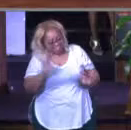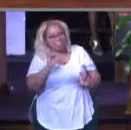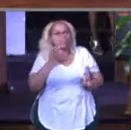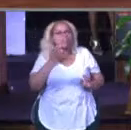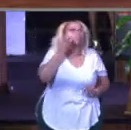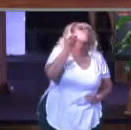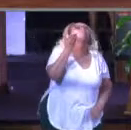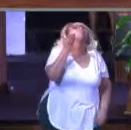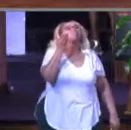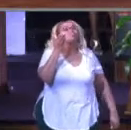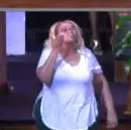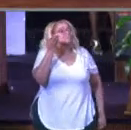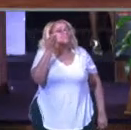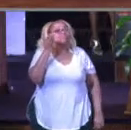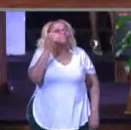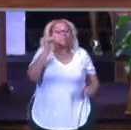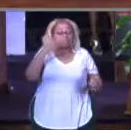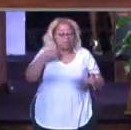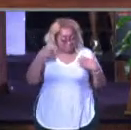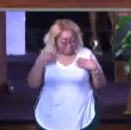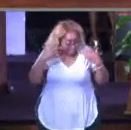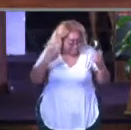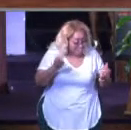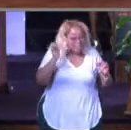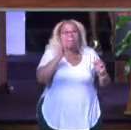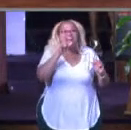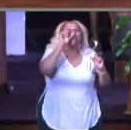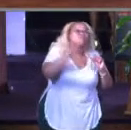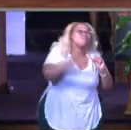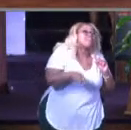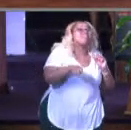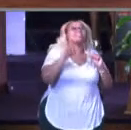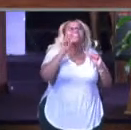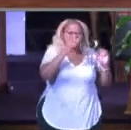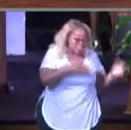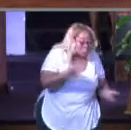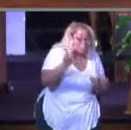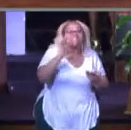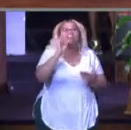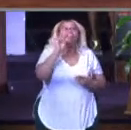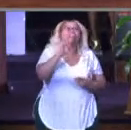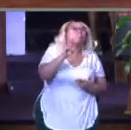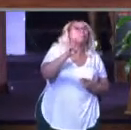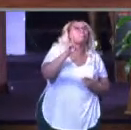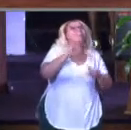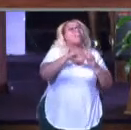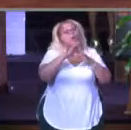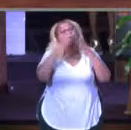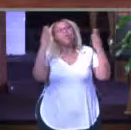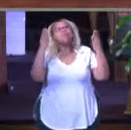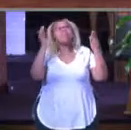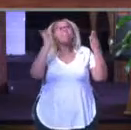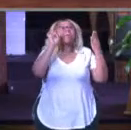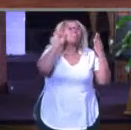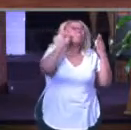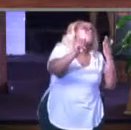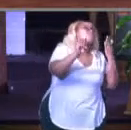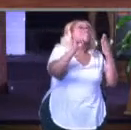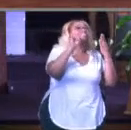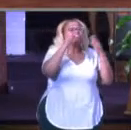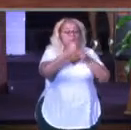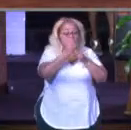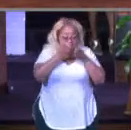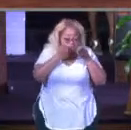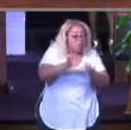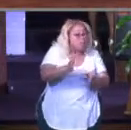you. Nobody can heal like you. Nobody can deliver like you. Nobody can open doors like you. Nobody can make